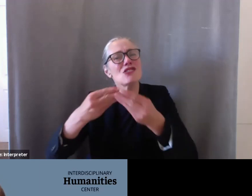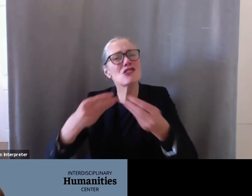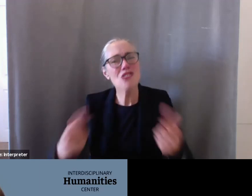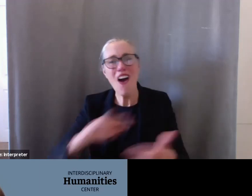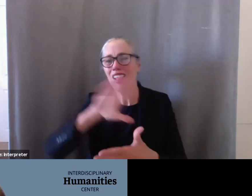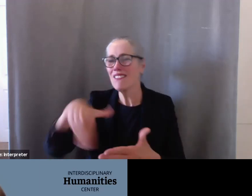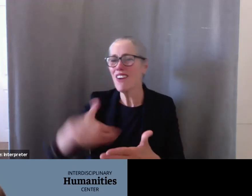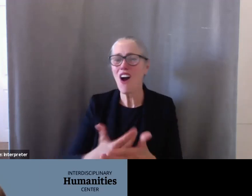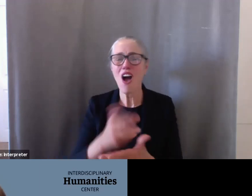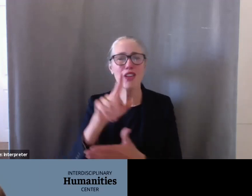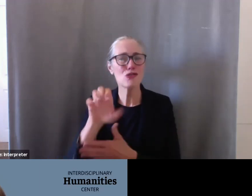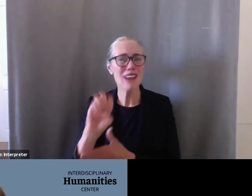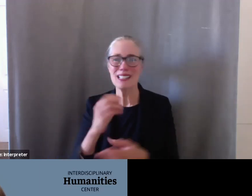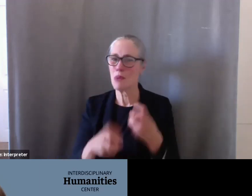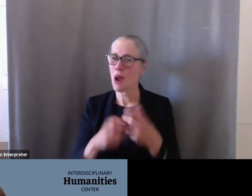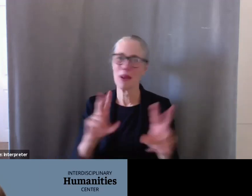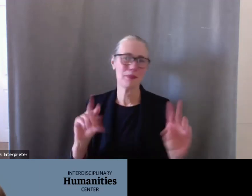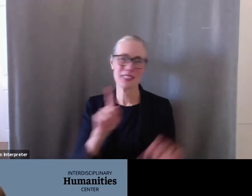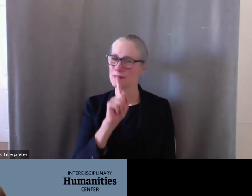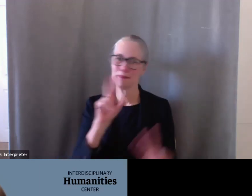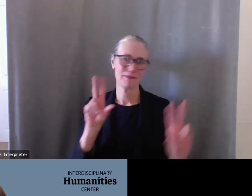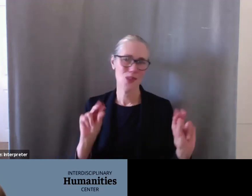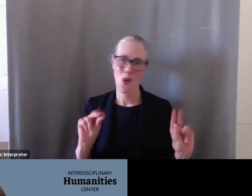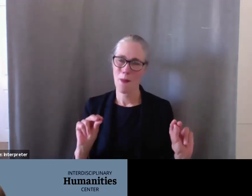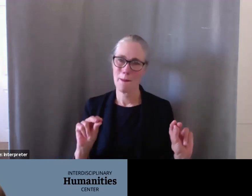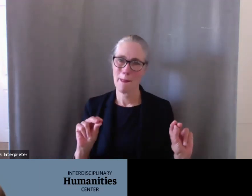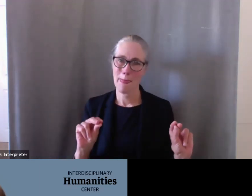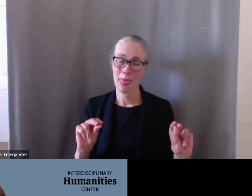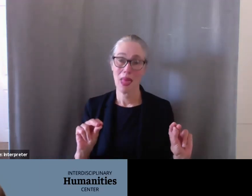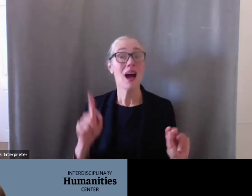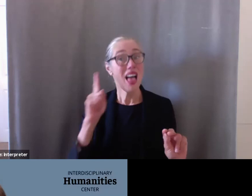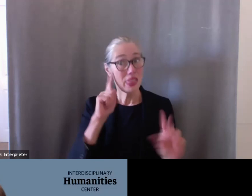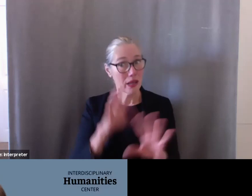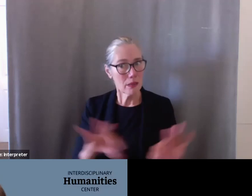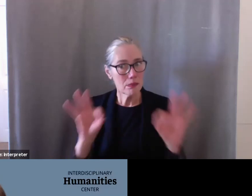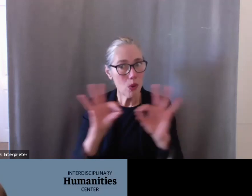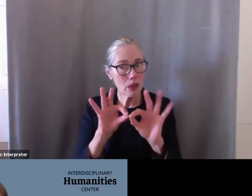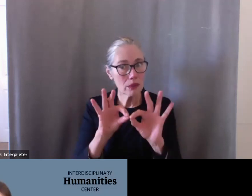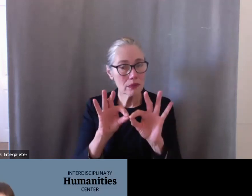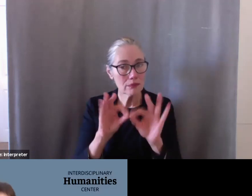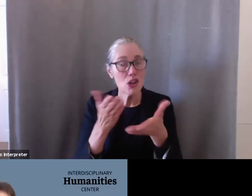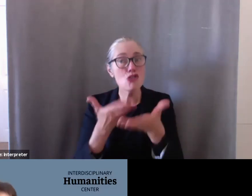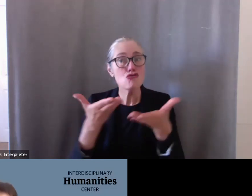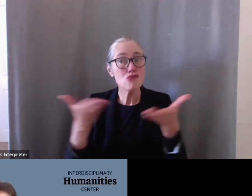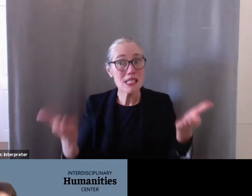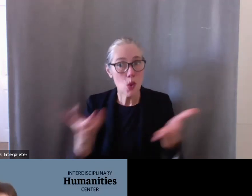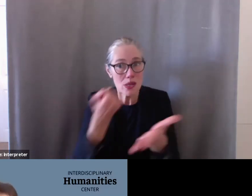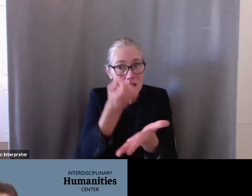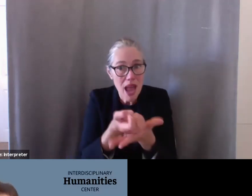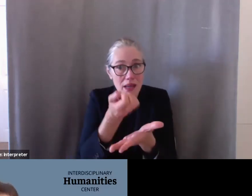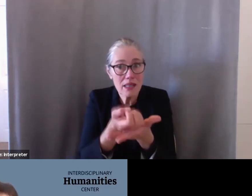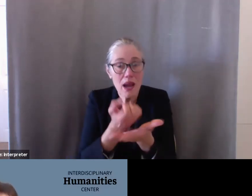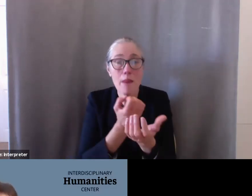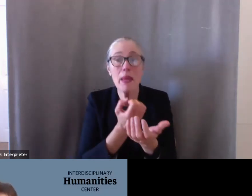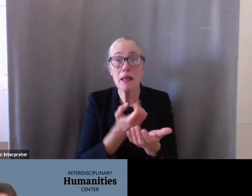attention you gave to the different rhetorical and pictorial strategies of slave narratives, and of, even in your